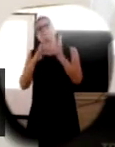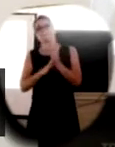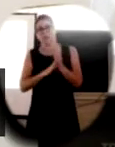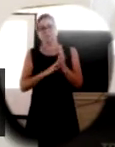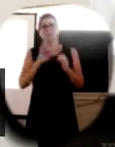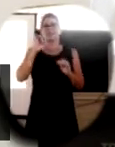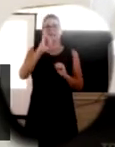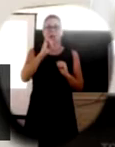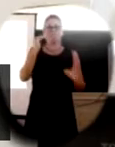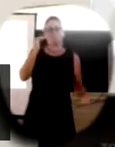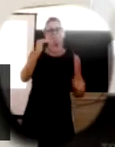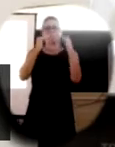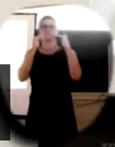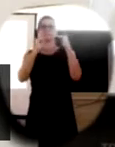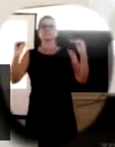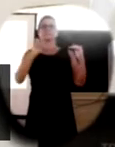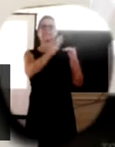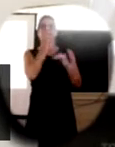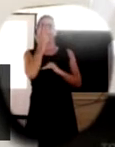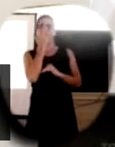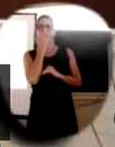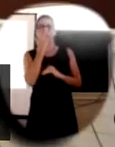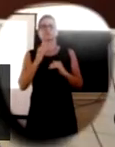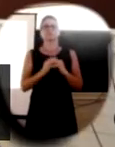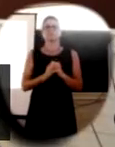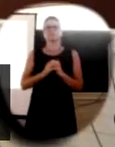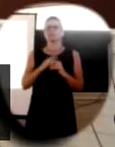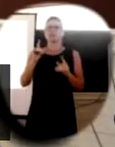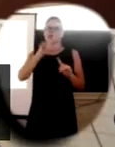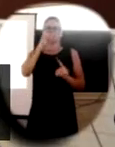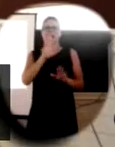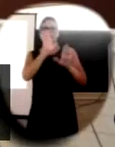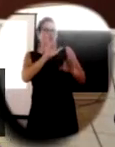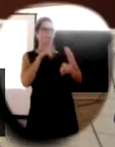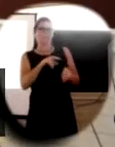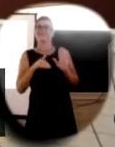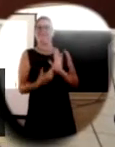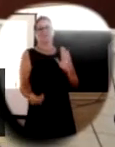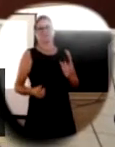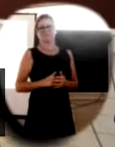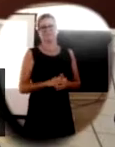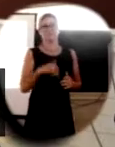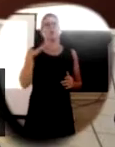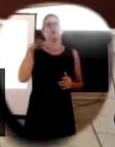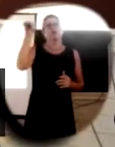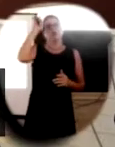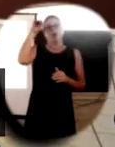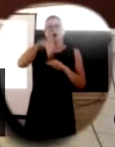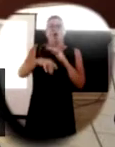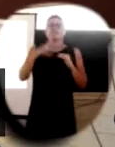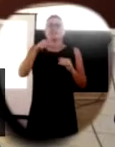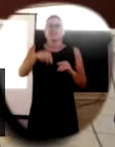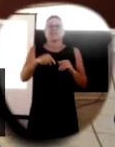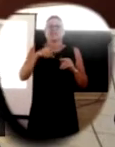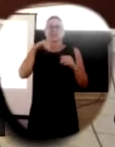appropriate and beyond in certain aspects of his development. There was no holding the kid back. We learned of a 4-week free